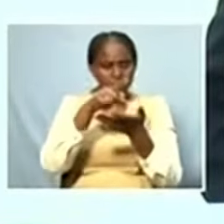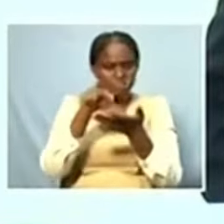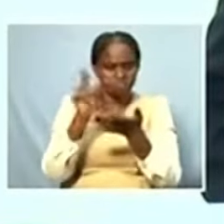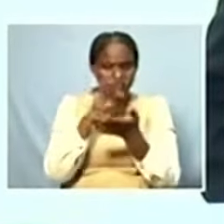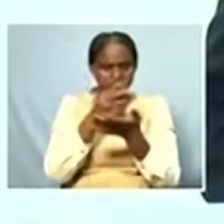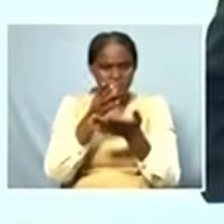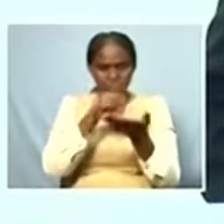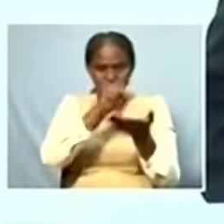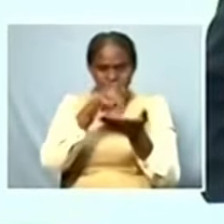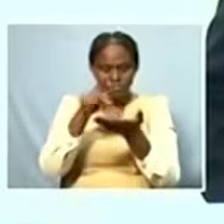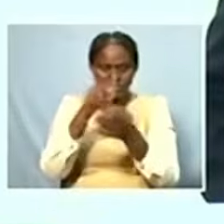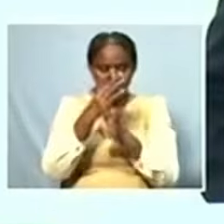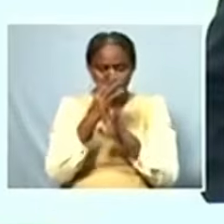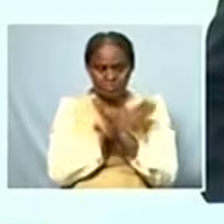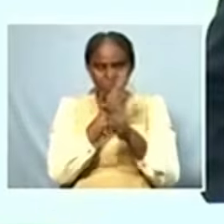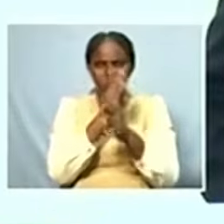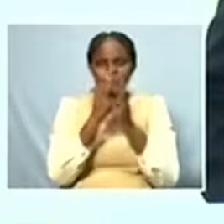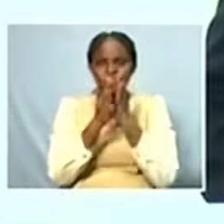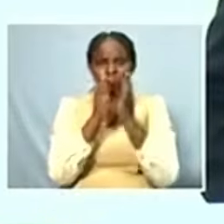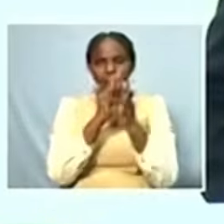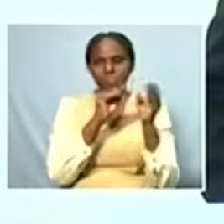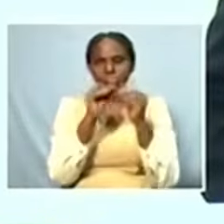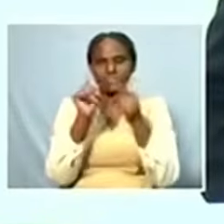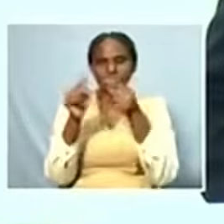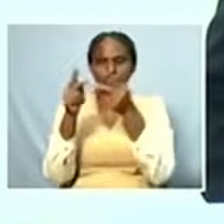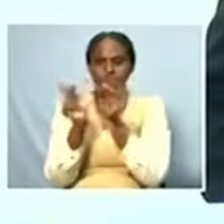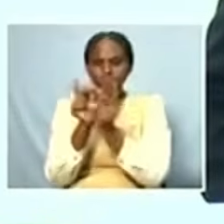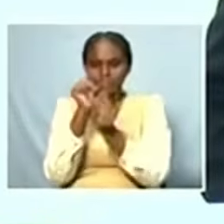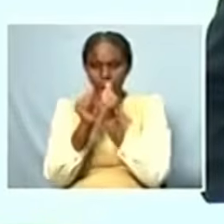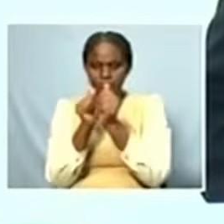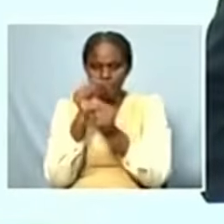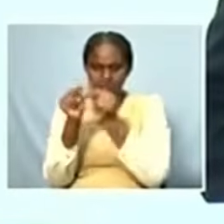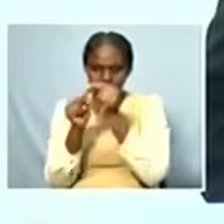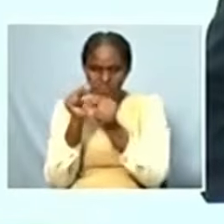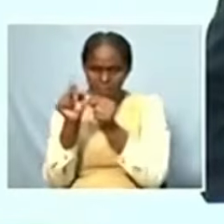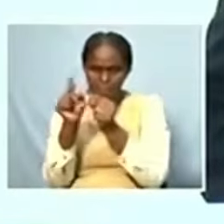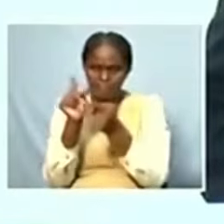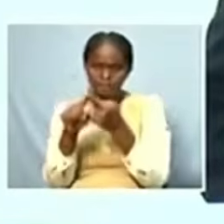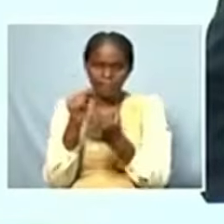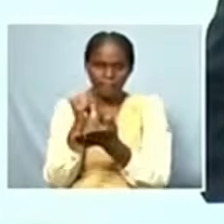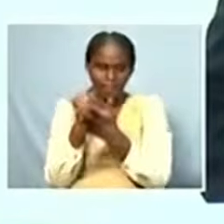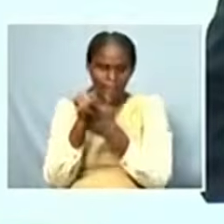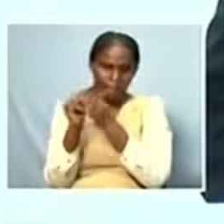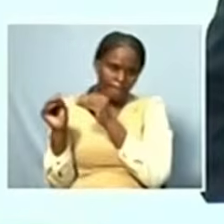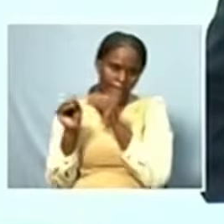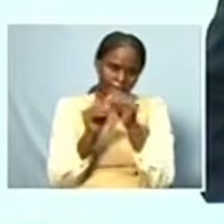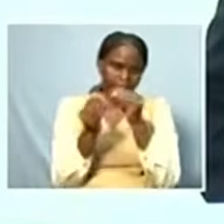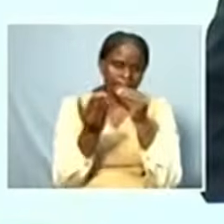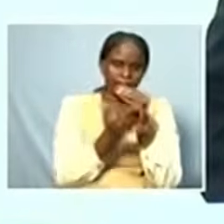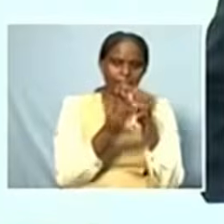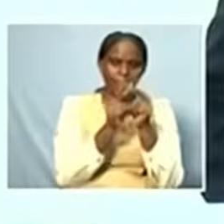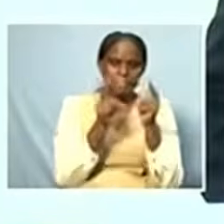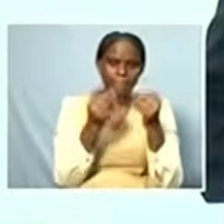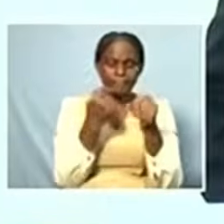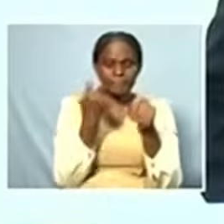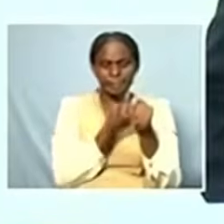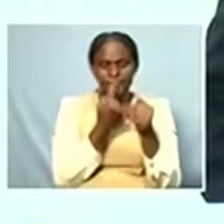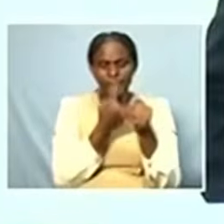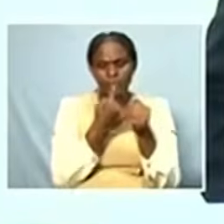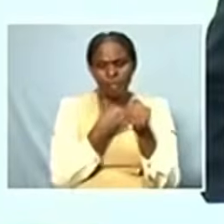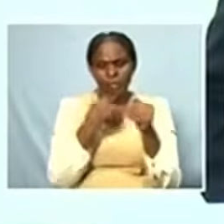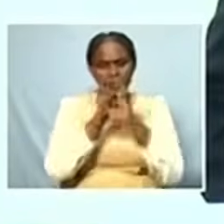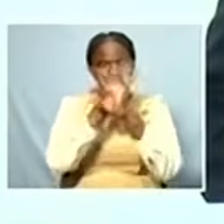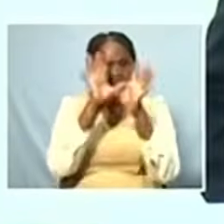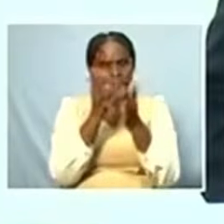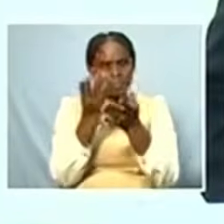is paid before the contractor goes to site because it's meant to help them mobilize. So I just wanted to